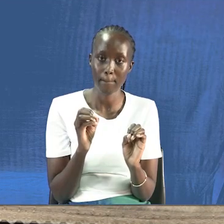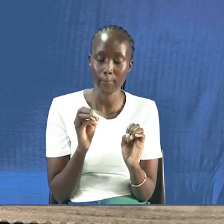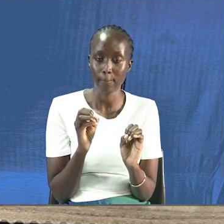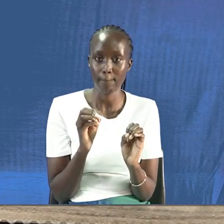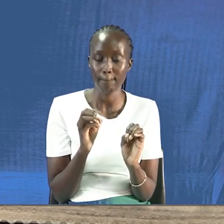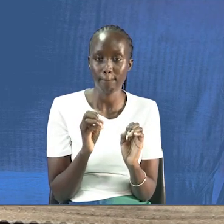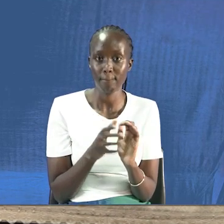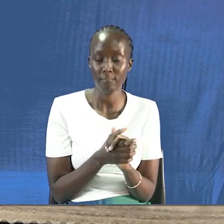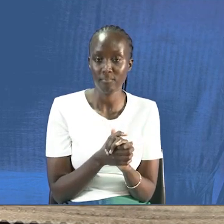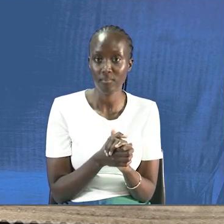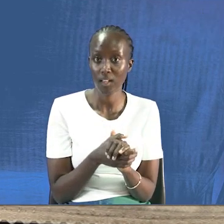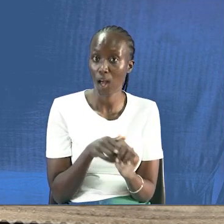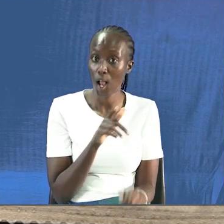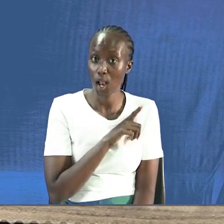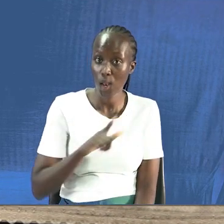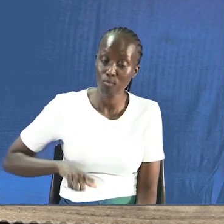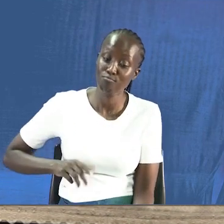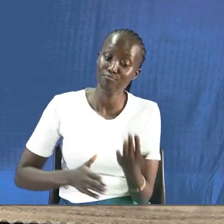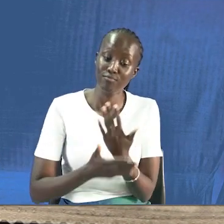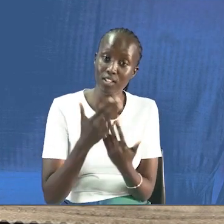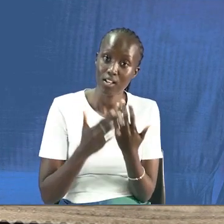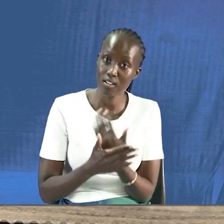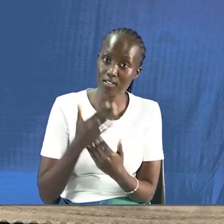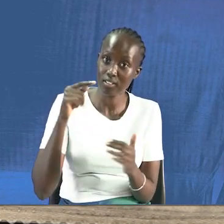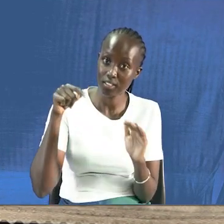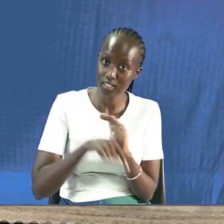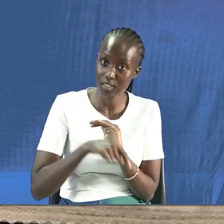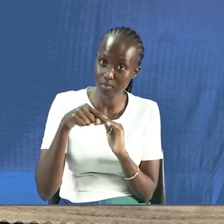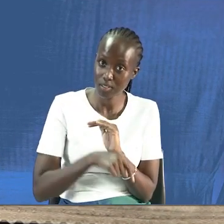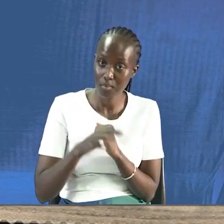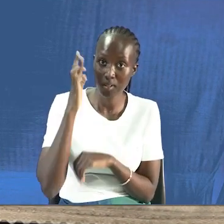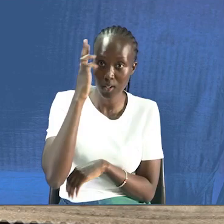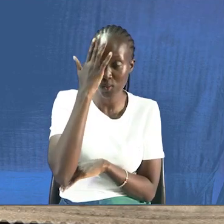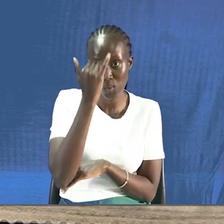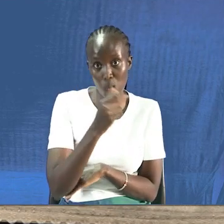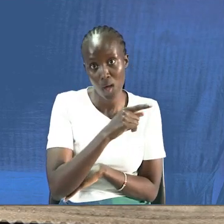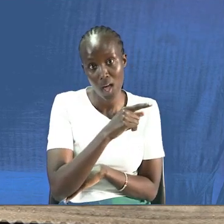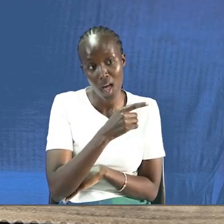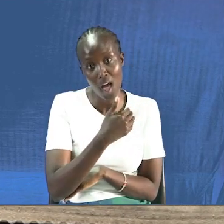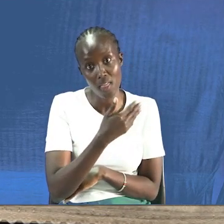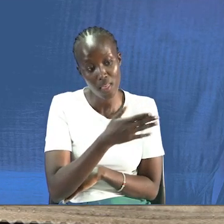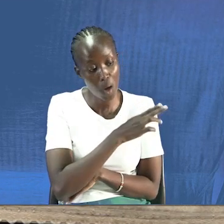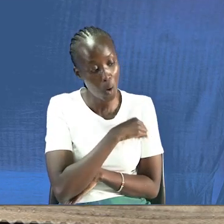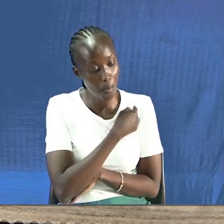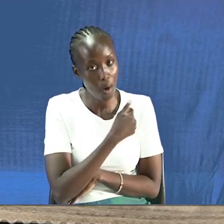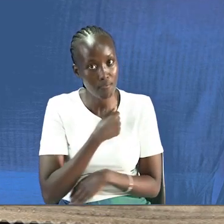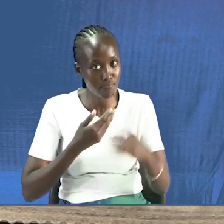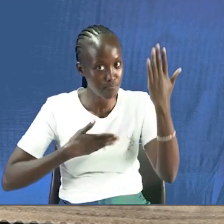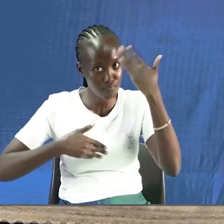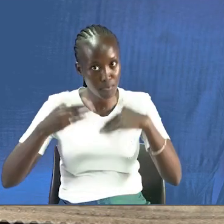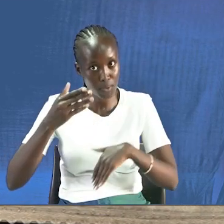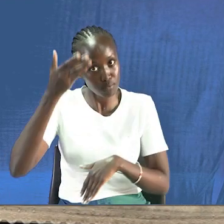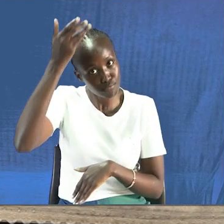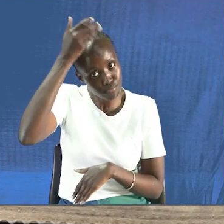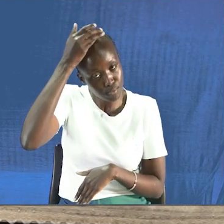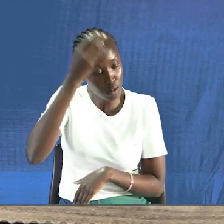know, the Lord cares for you so much. That is why you are under professional medics who are taking care